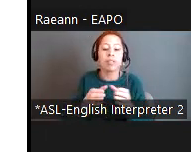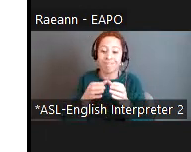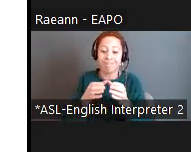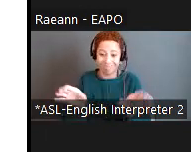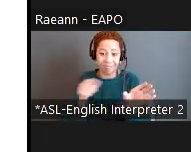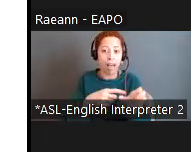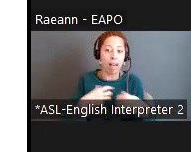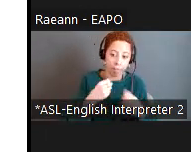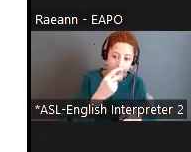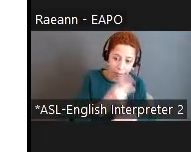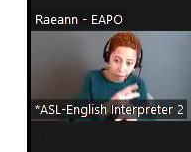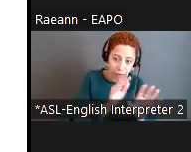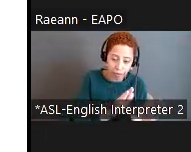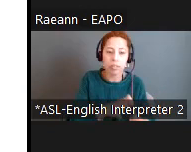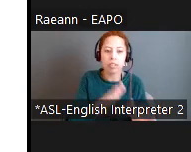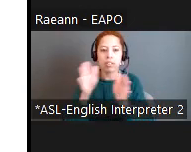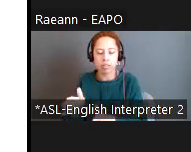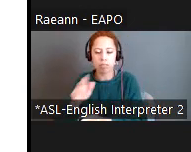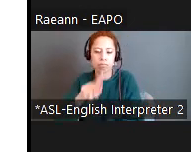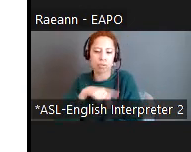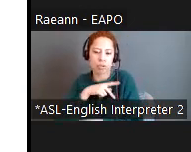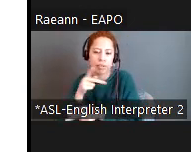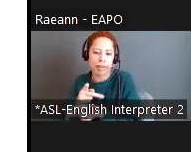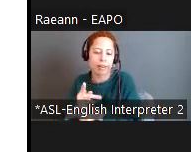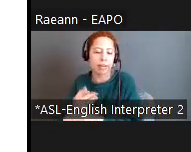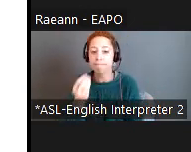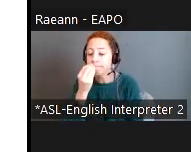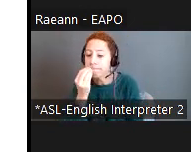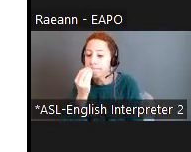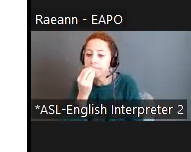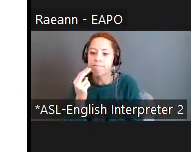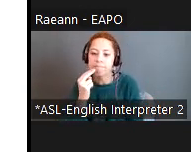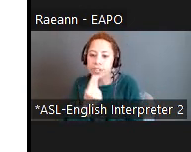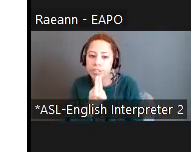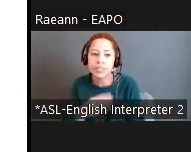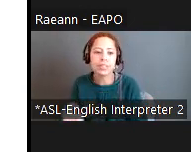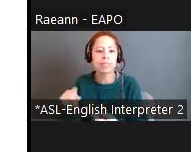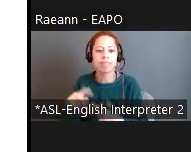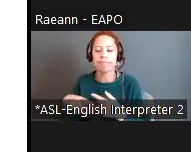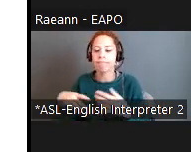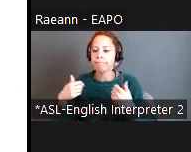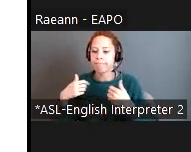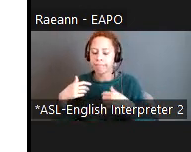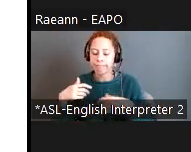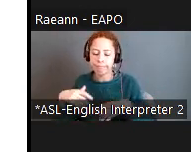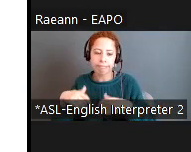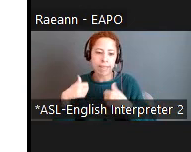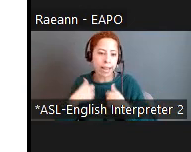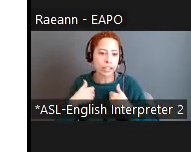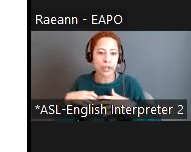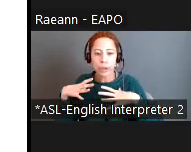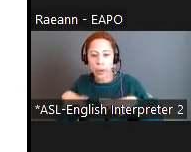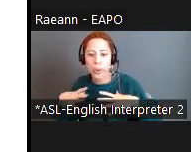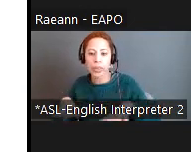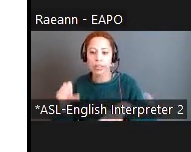more of your daily life decisions: nutrition, hygiene, clothing, shelter. So are you going to go into a retirement home?